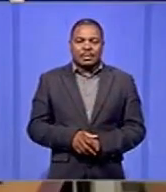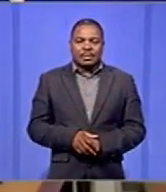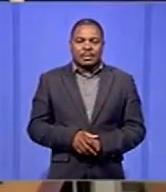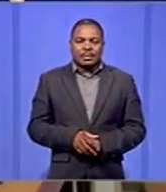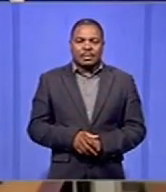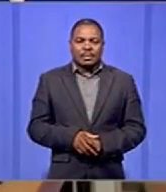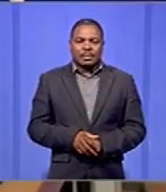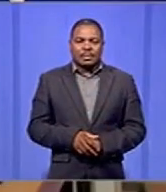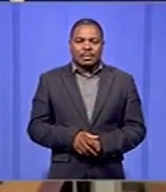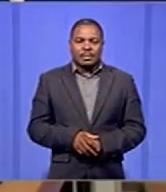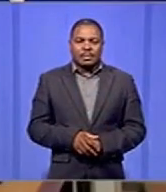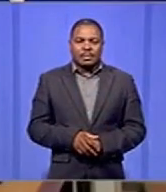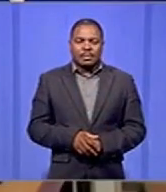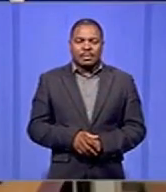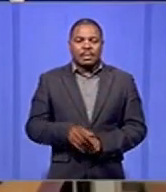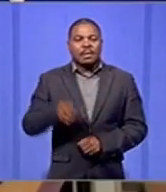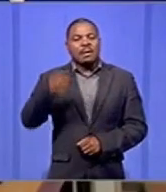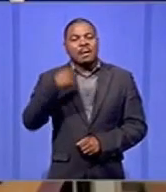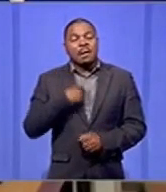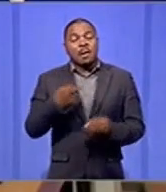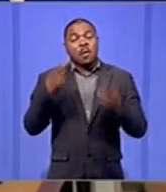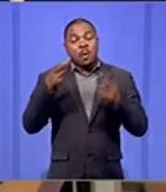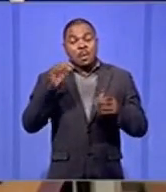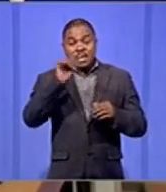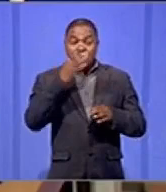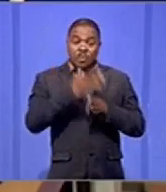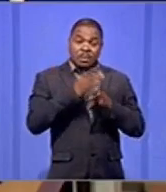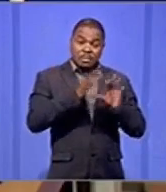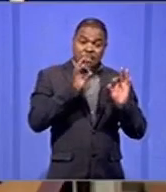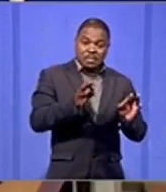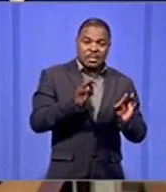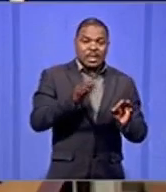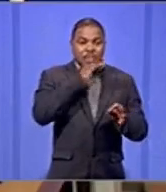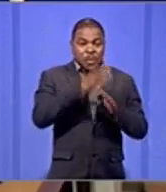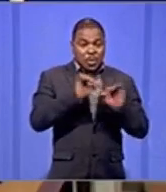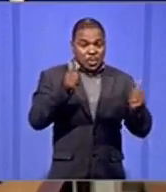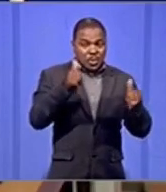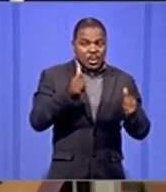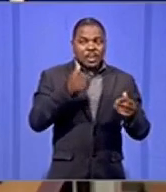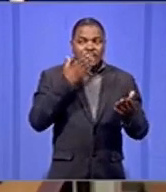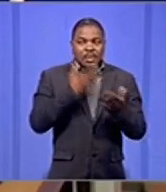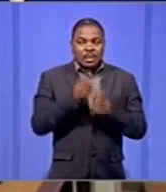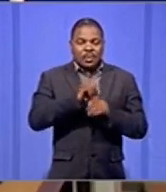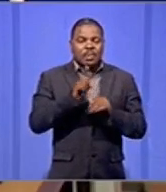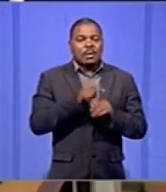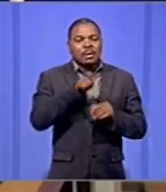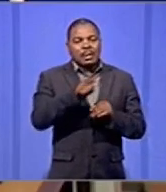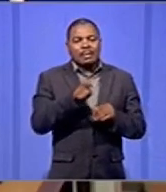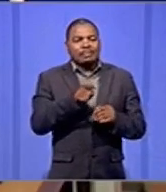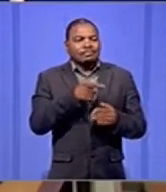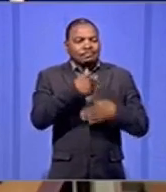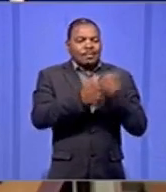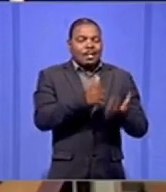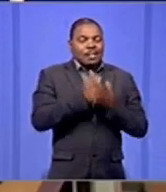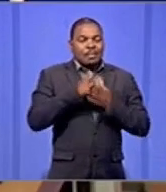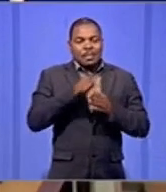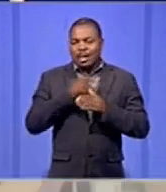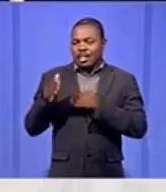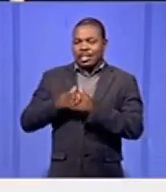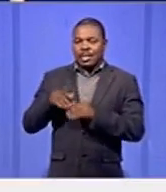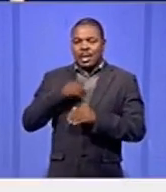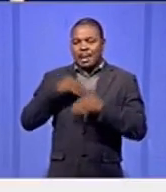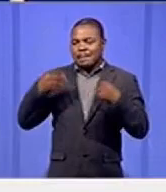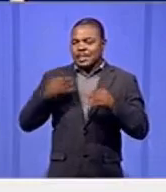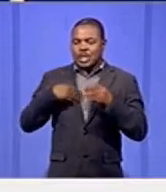that if it works out, it will work for us because other business already have closed. So, but we are still standing, but we don't want to